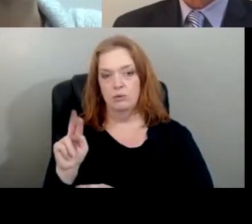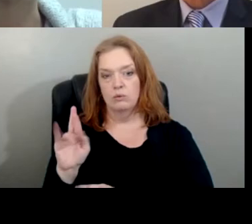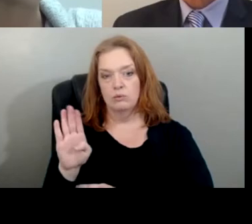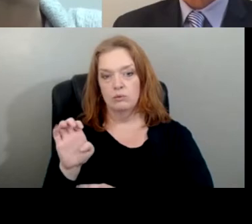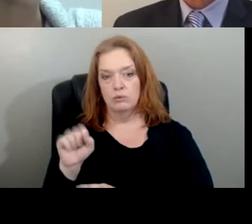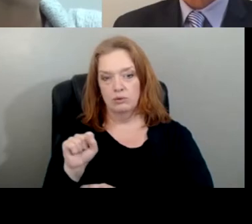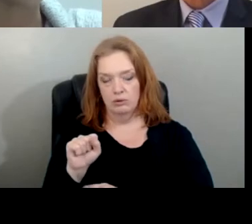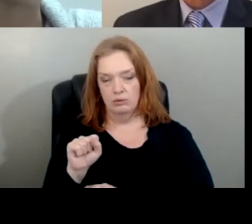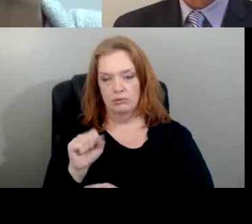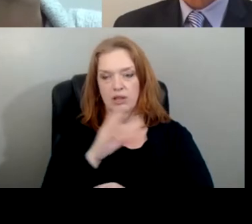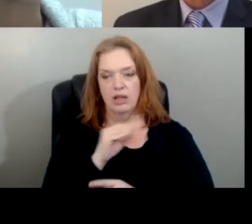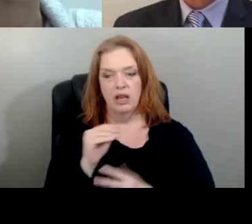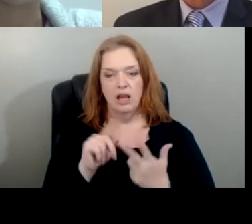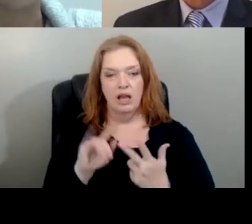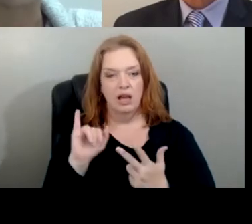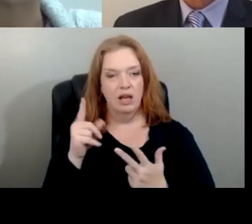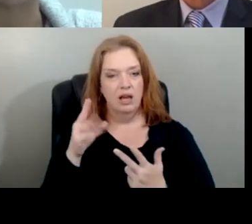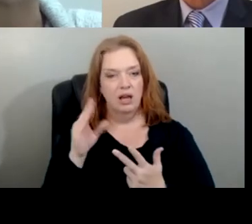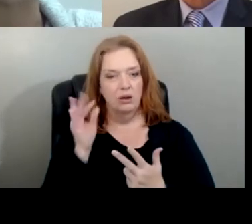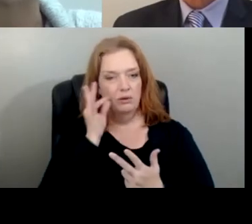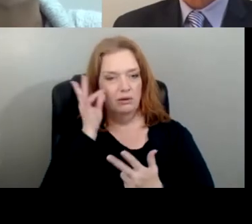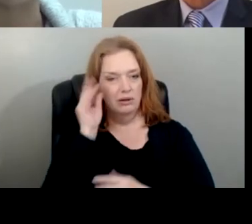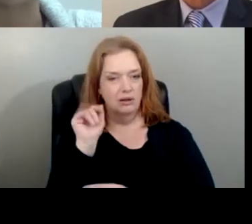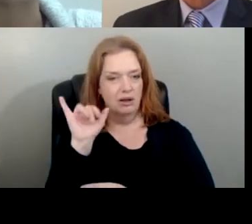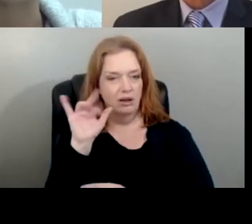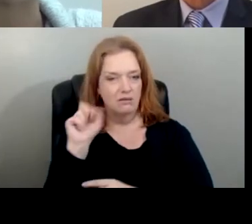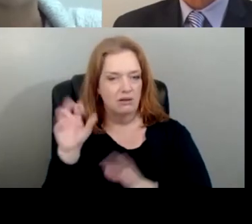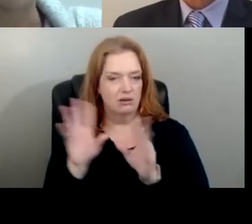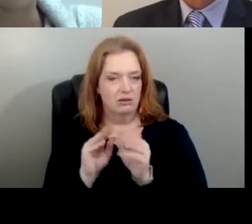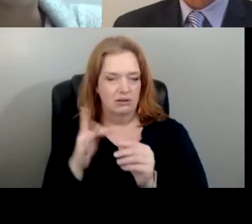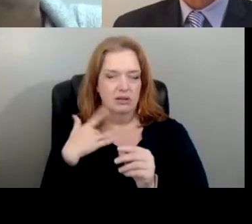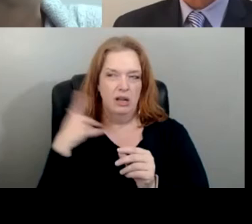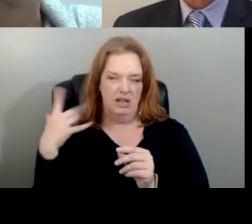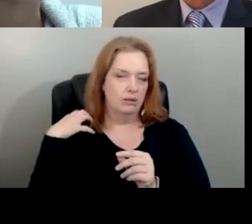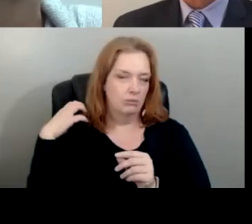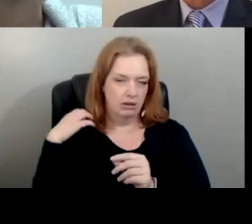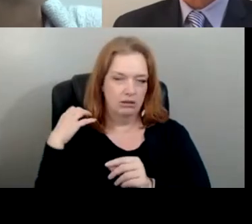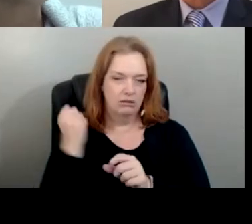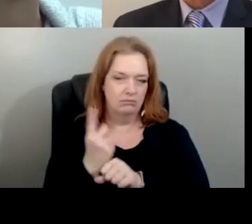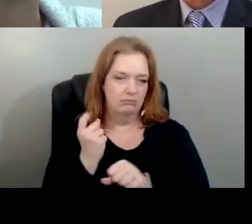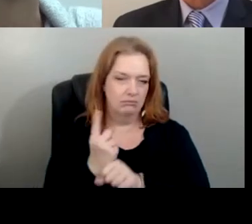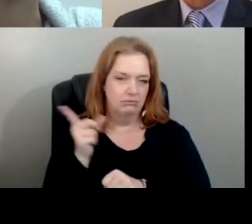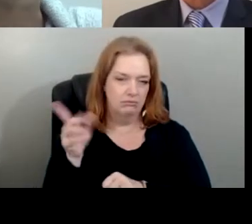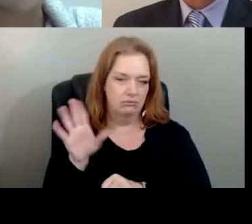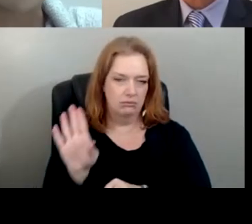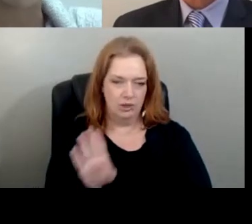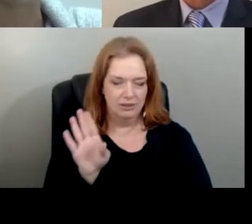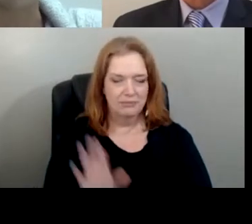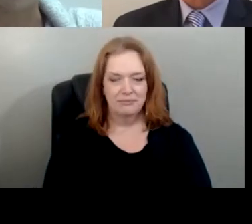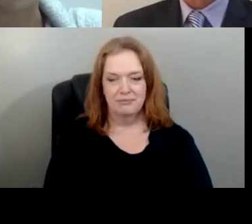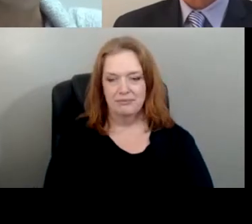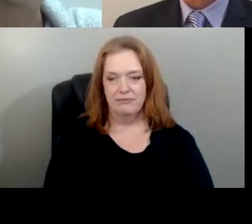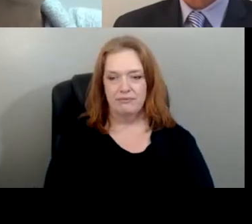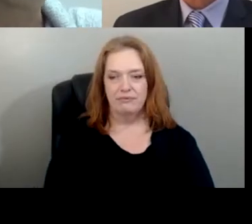Indian Affairs. That's usually held in Boise as well, the capital. And we've also passed a